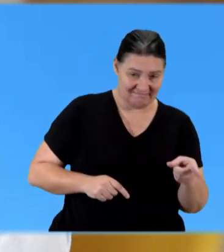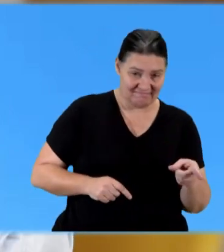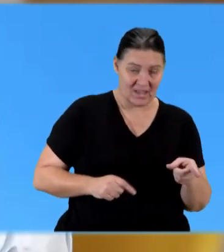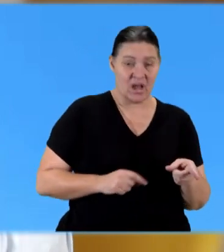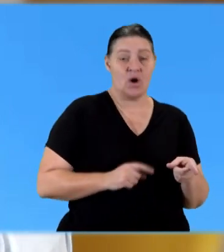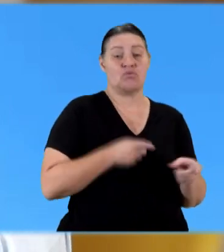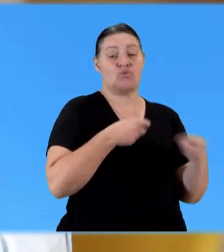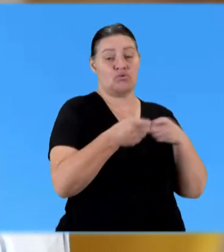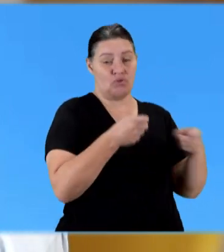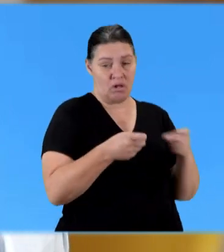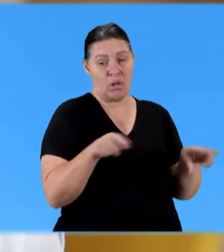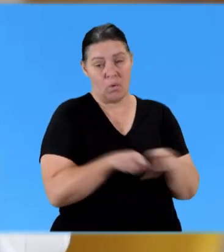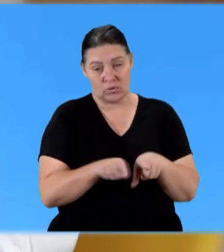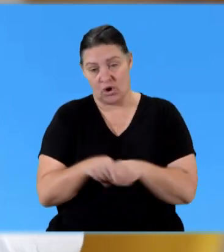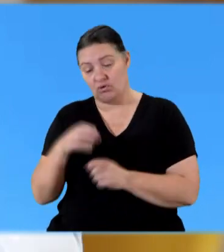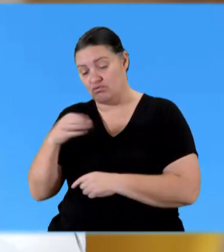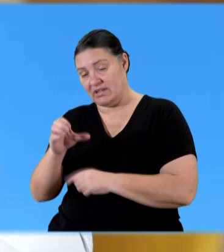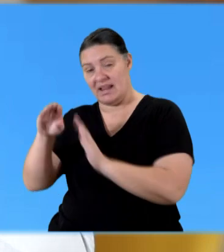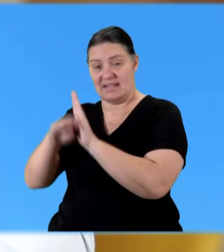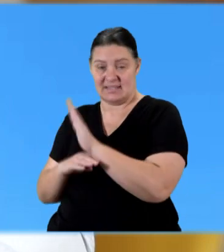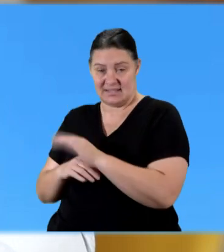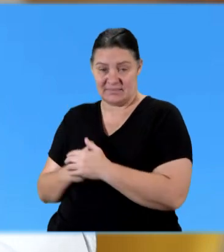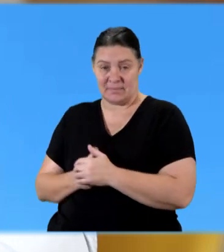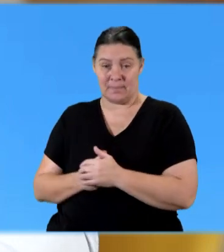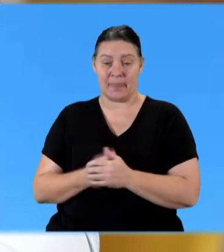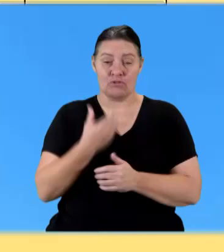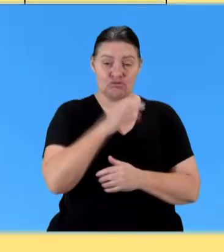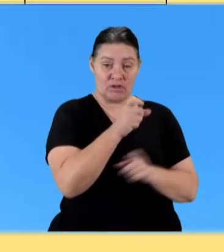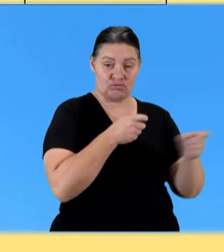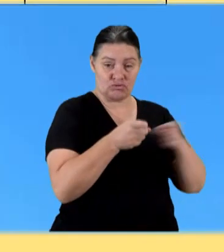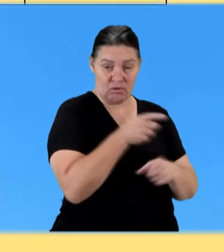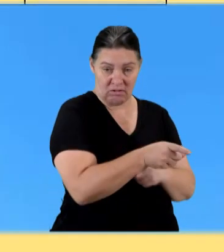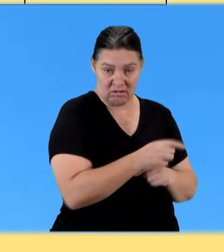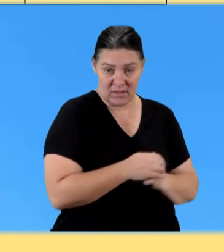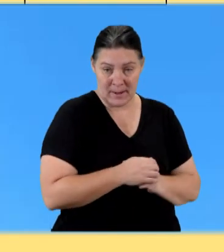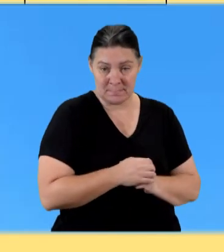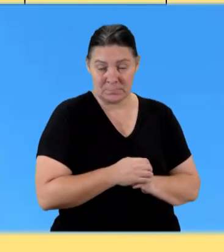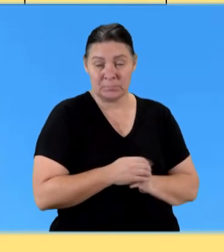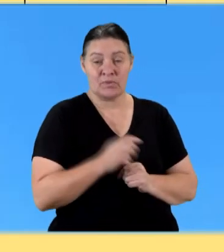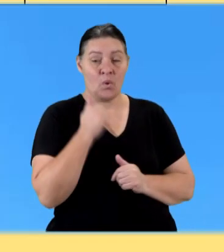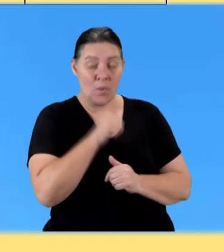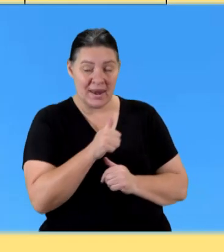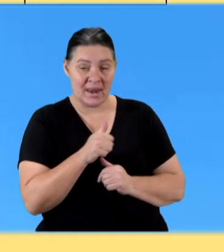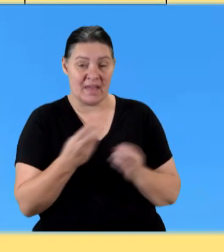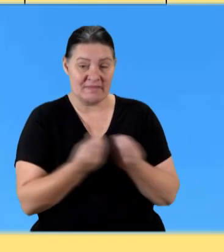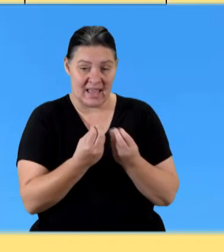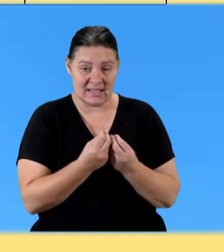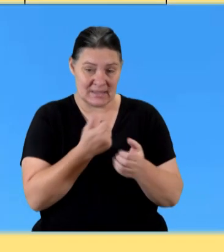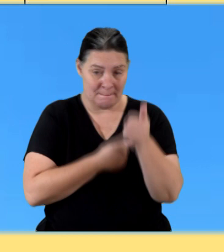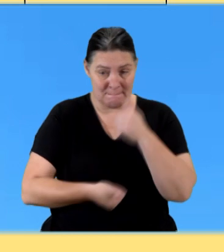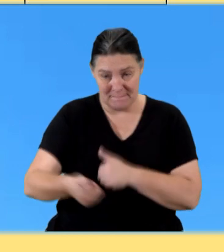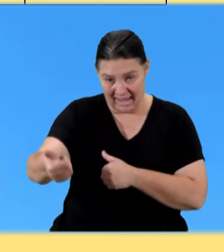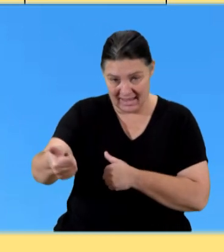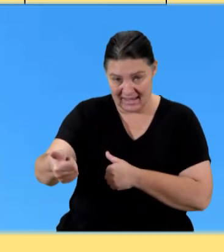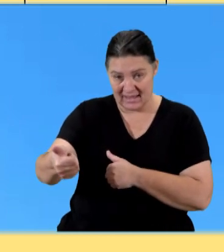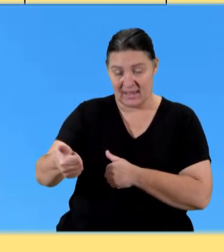recorded in the creditors control as well as in the list. So in the creditors control, we are coming, when goods have been